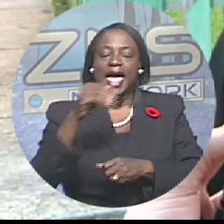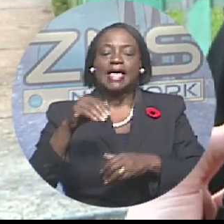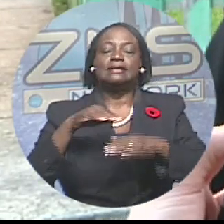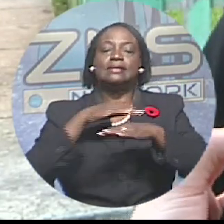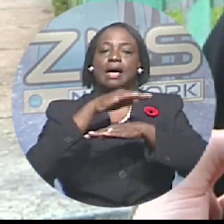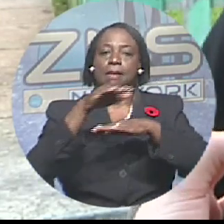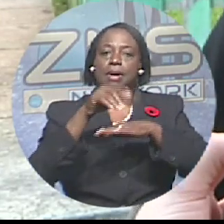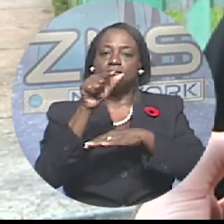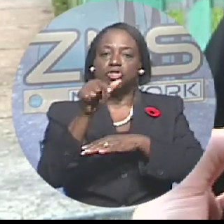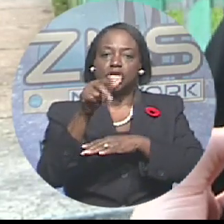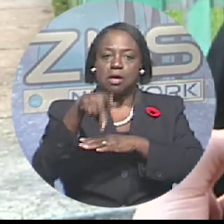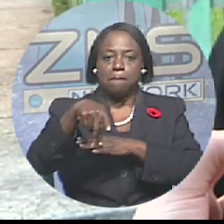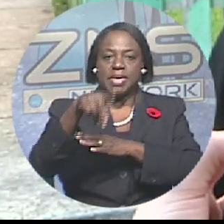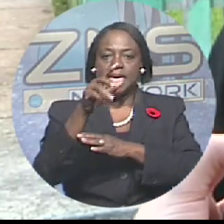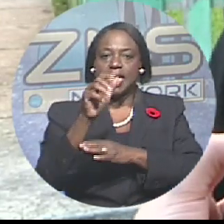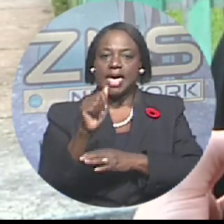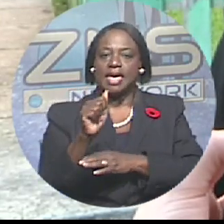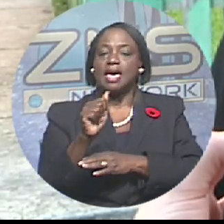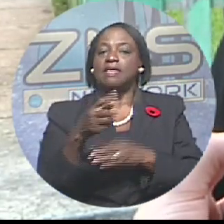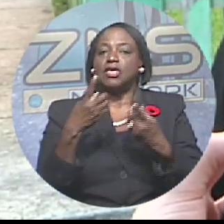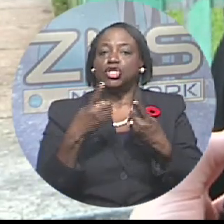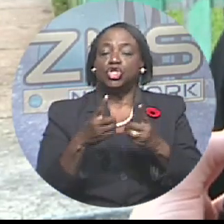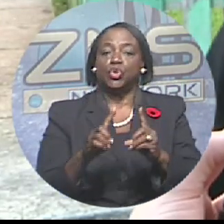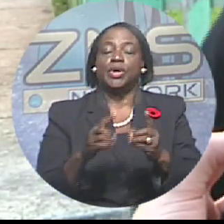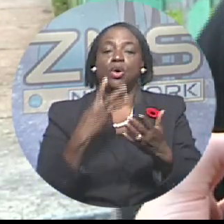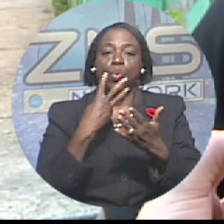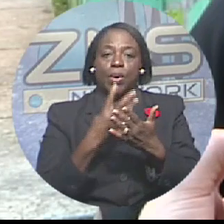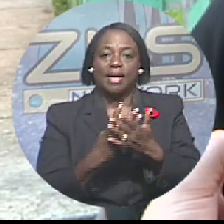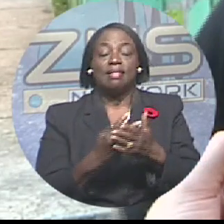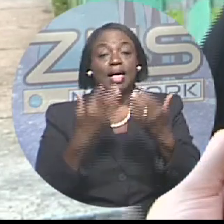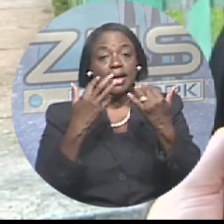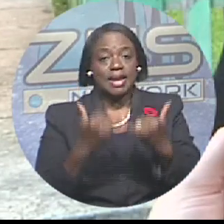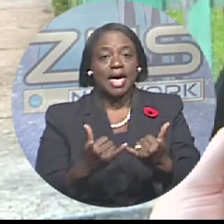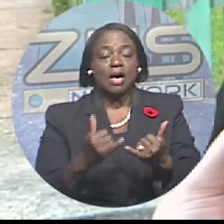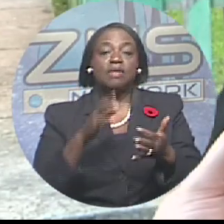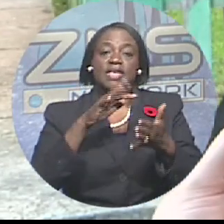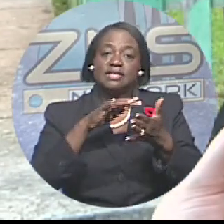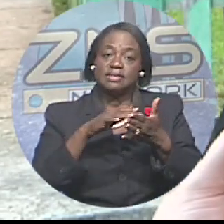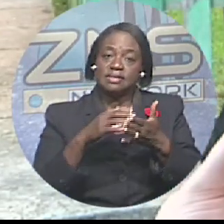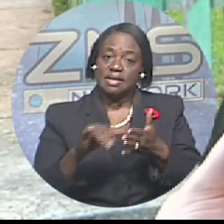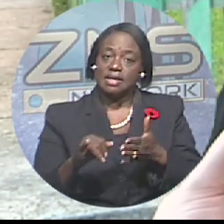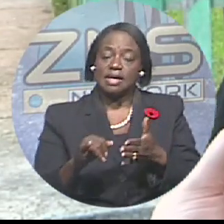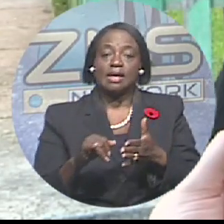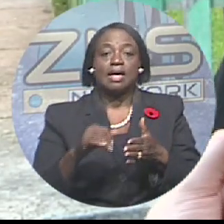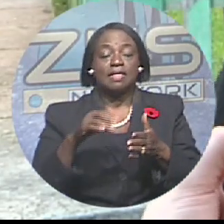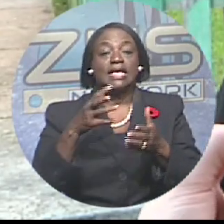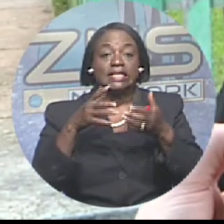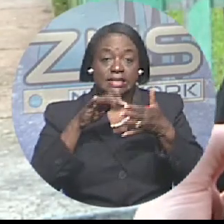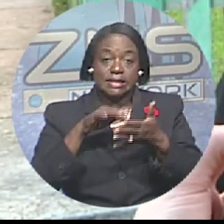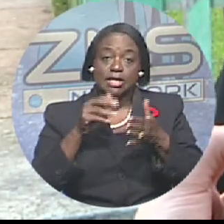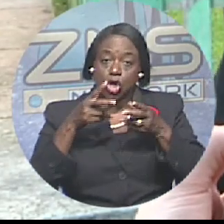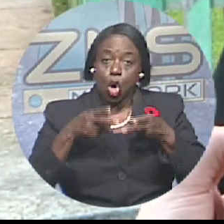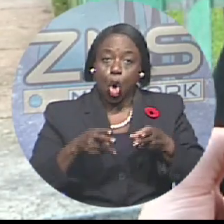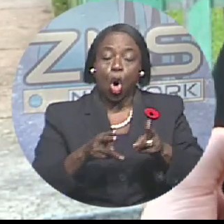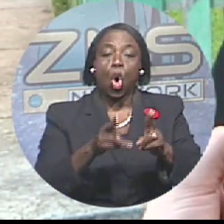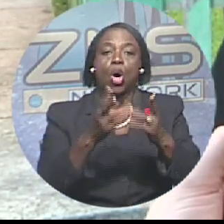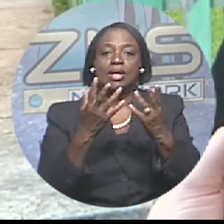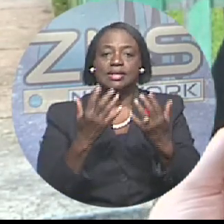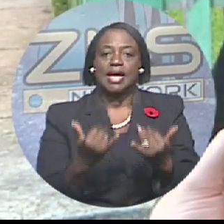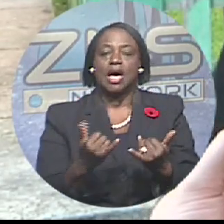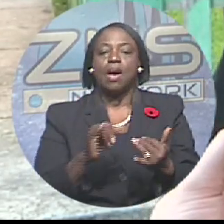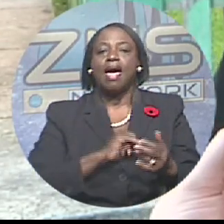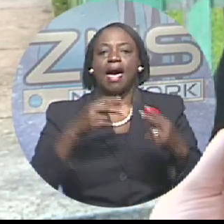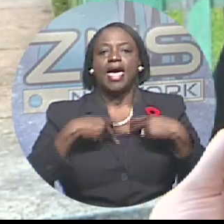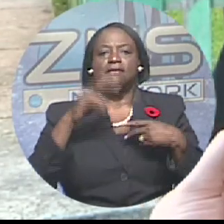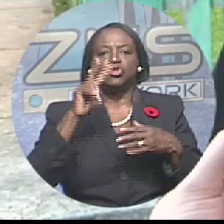projective GPA for them. And they're doing well. Right now they're in study hall. You don't see none of them around. They're in study hall right now. I have two wonderful